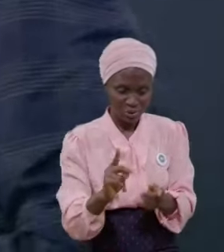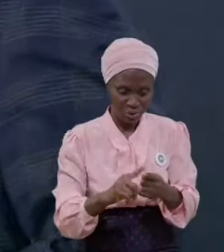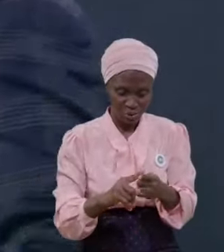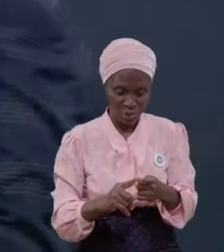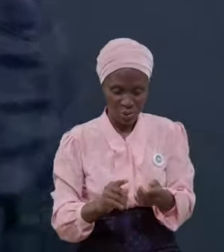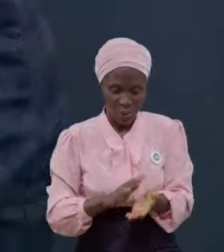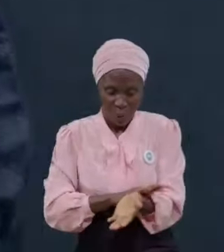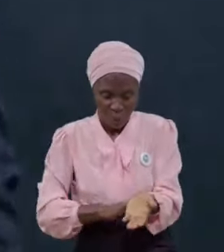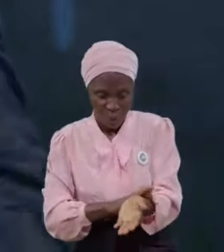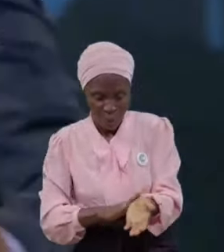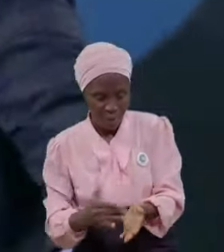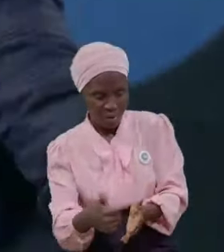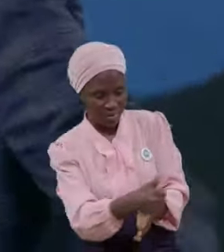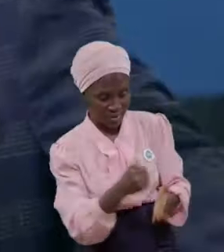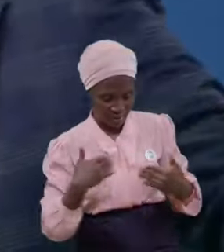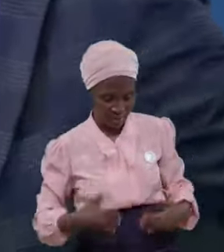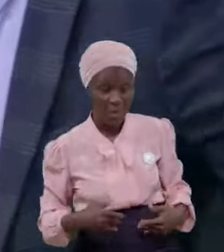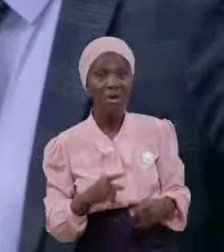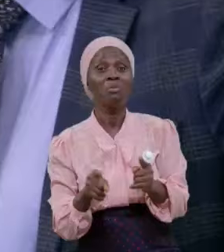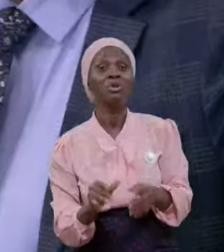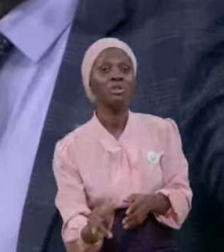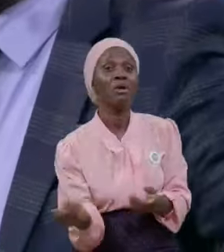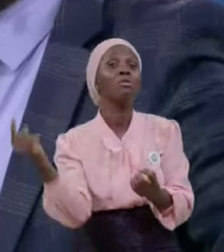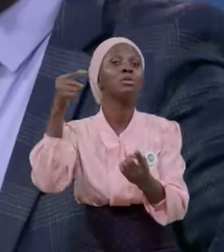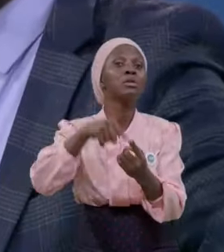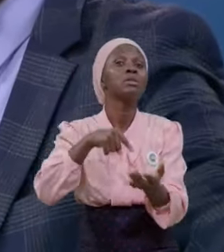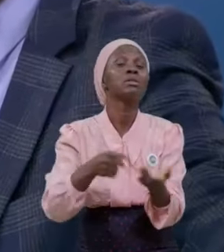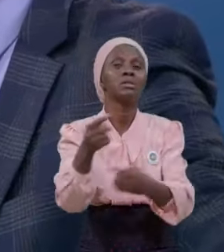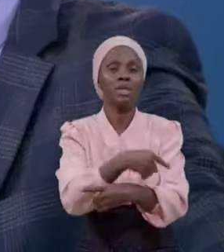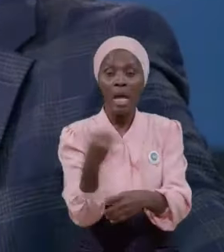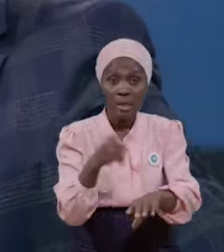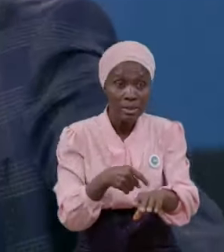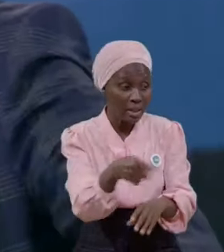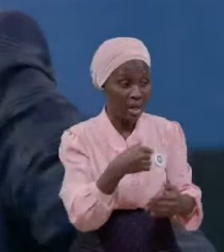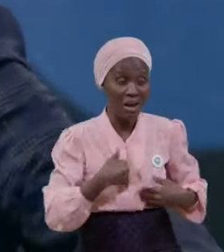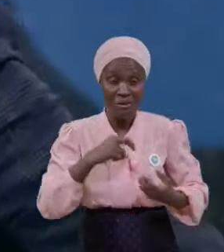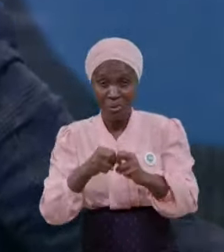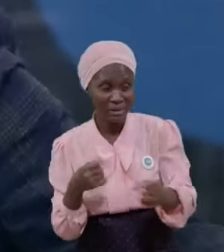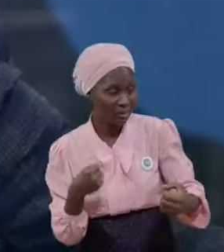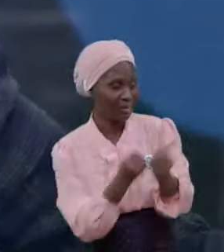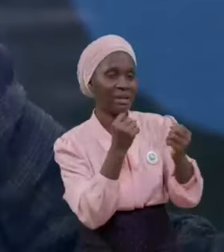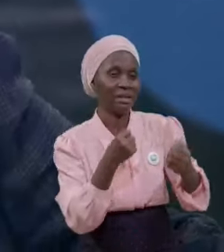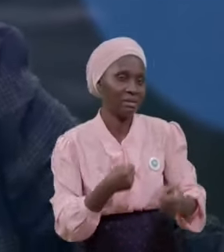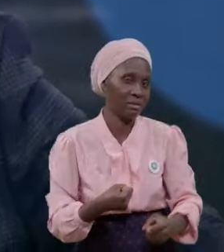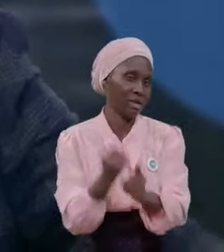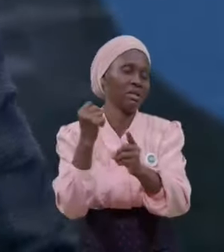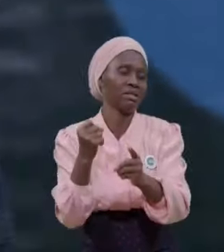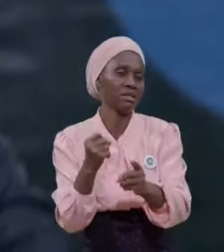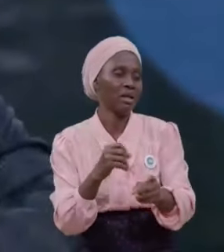day. Anytime they have a challenge, a problem, they call the name of Jesus,